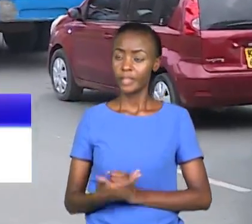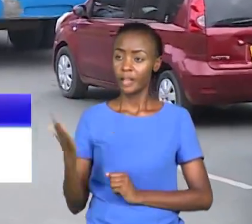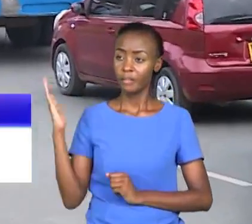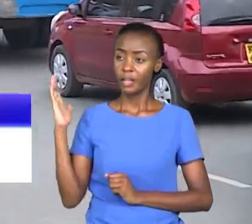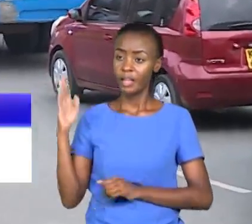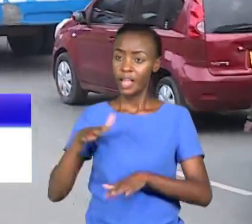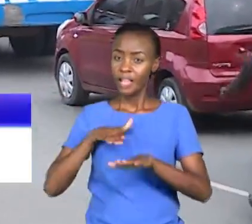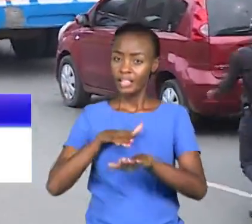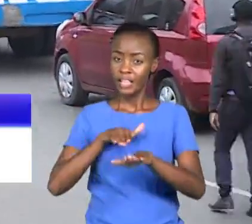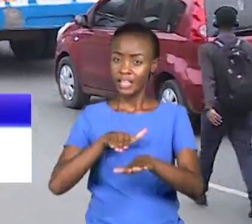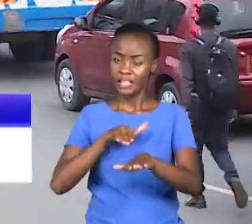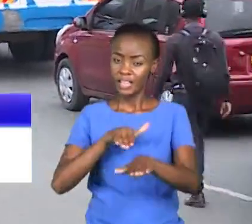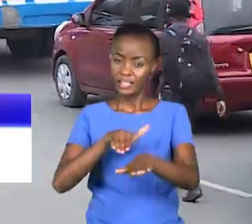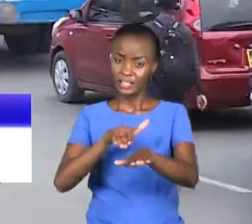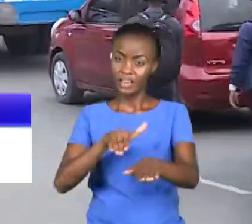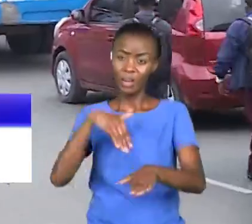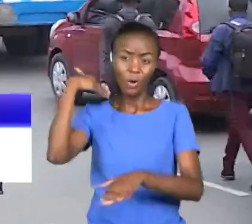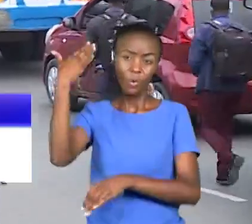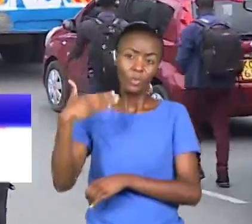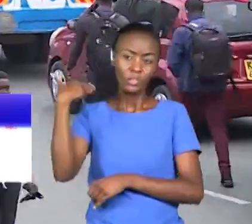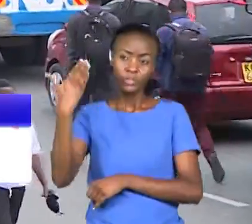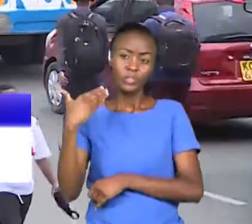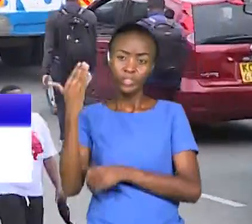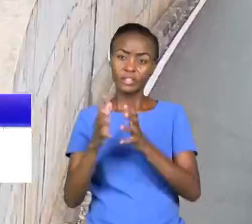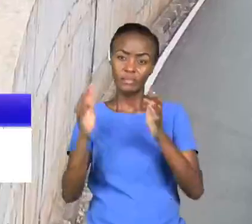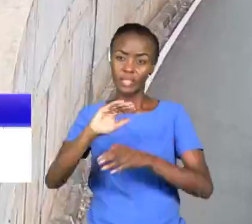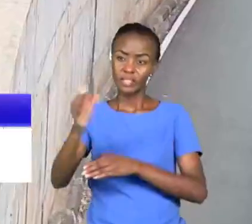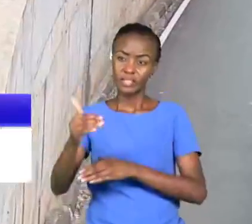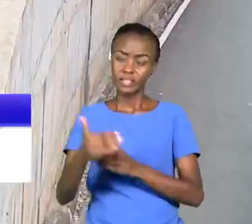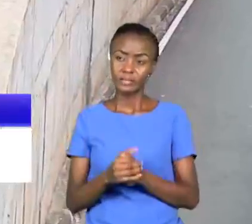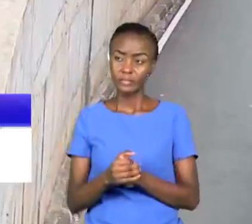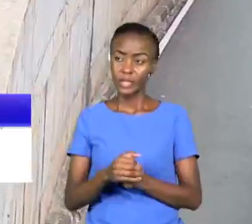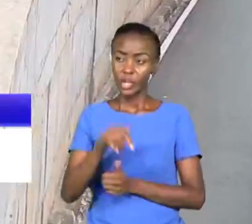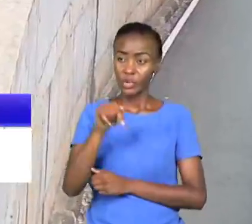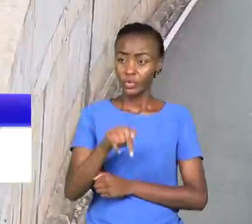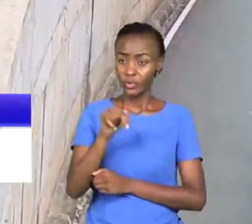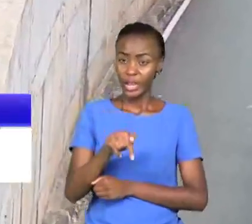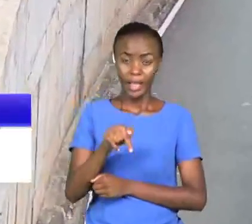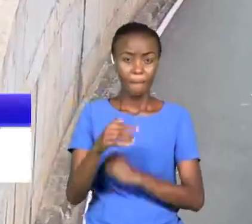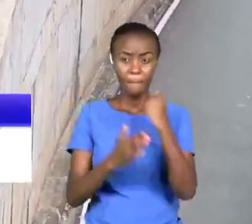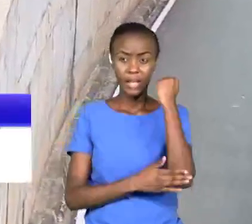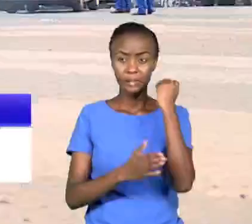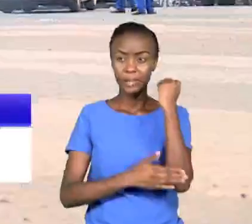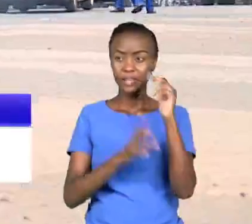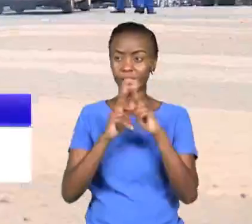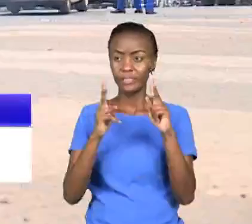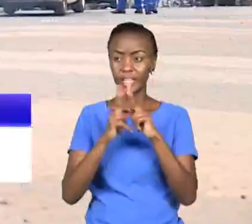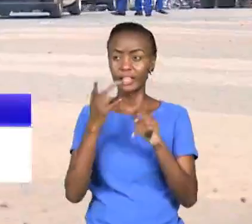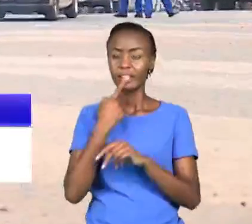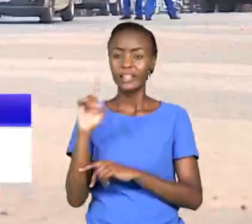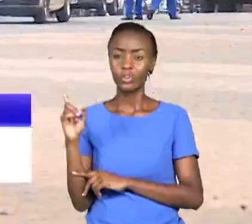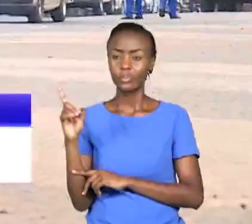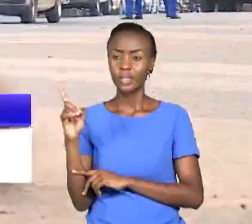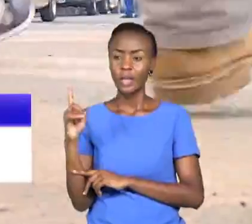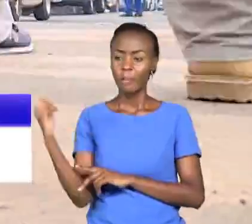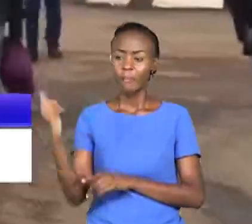Traffic's Nalap is the unending talk of town in major cities in the country. Today, it was worse in Nairobi. Back-to-back